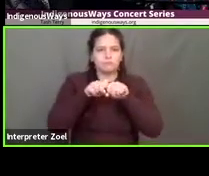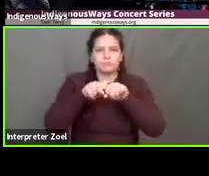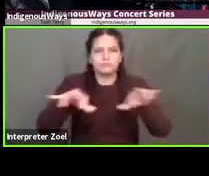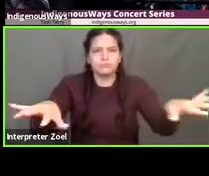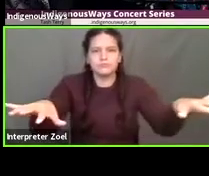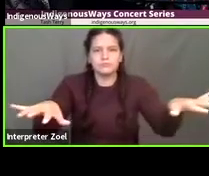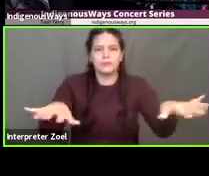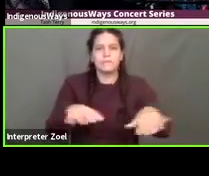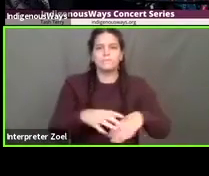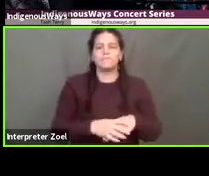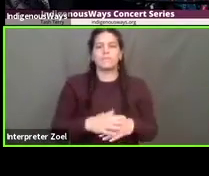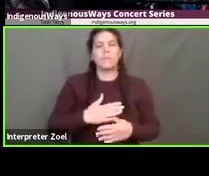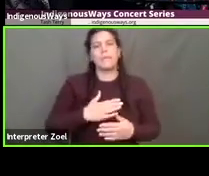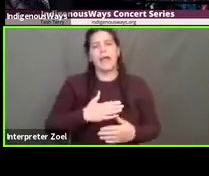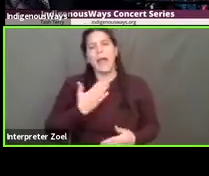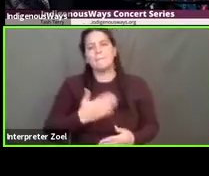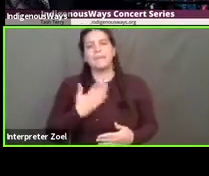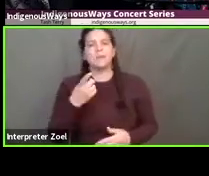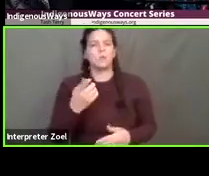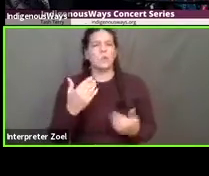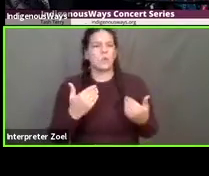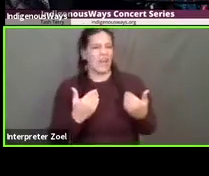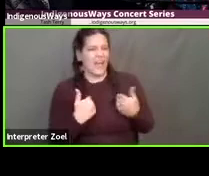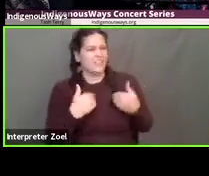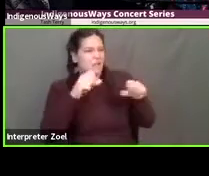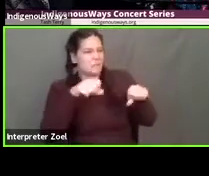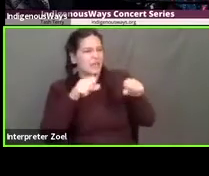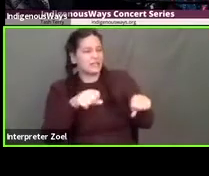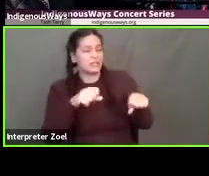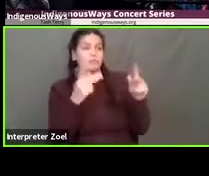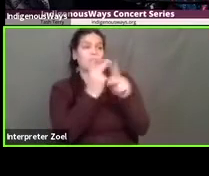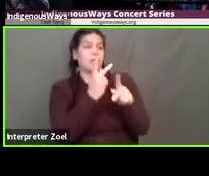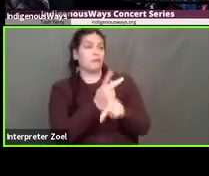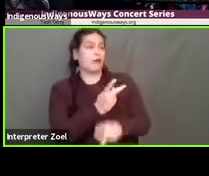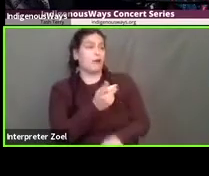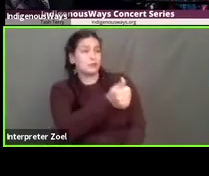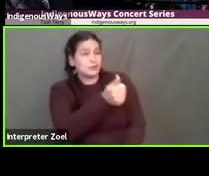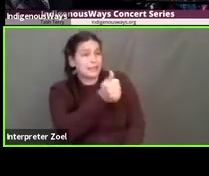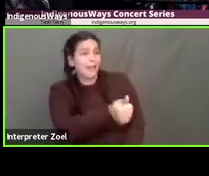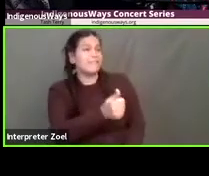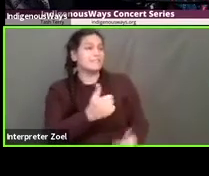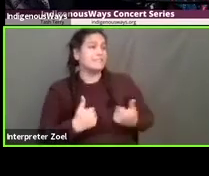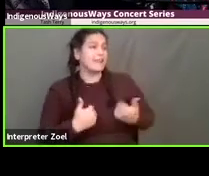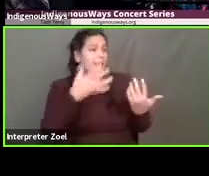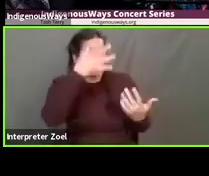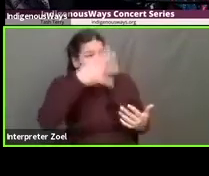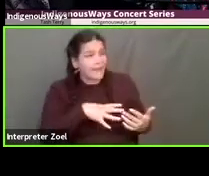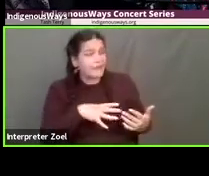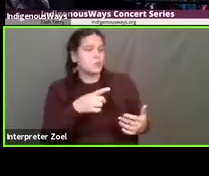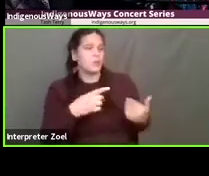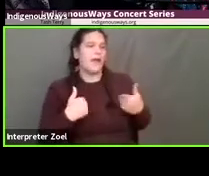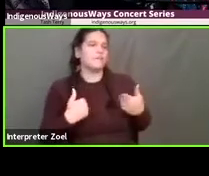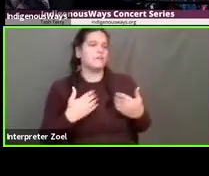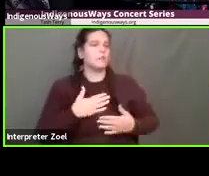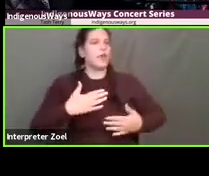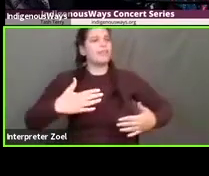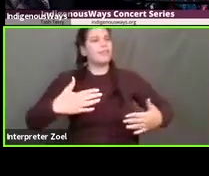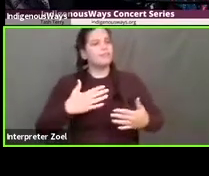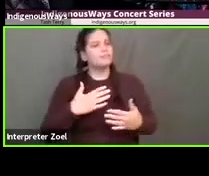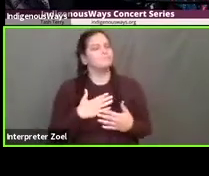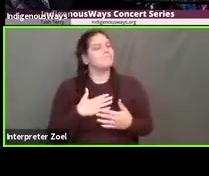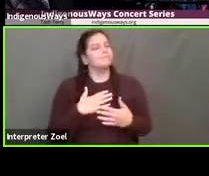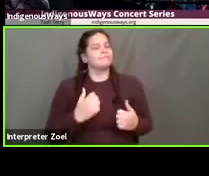had the ability to get it together as a young man. And so you've got a breadth and the